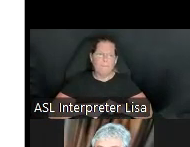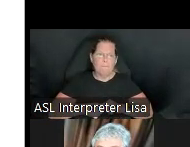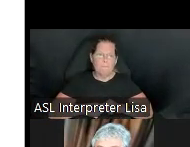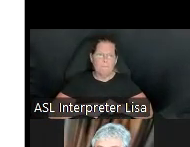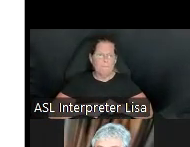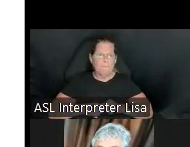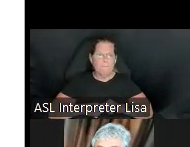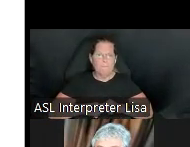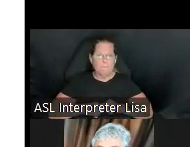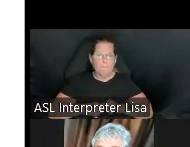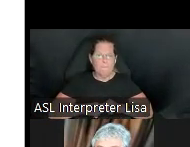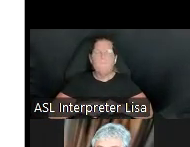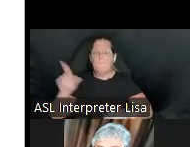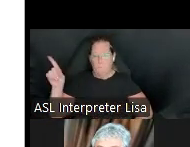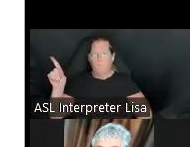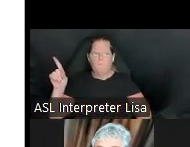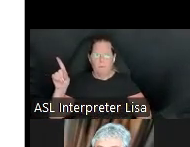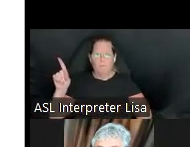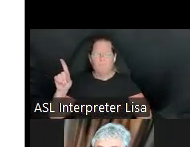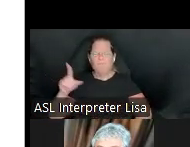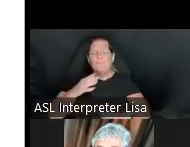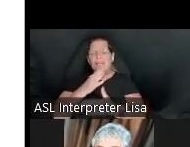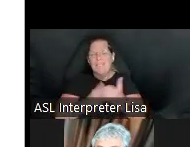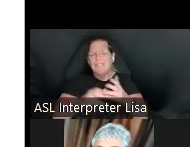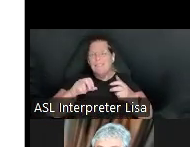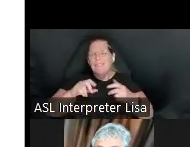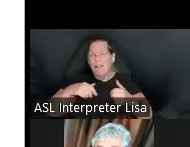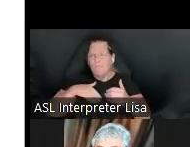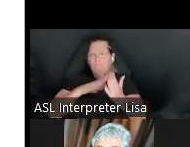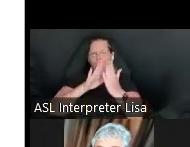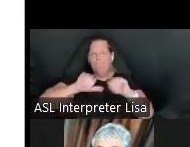So here, you can go back. Yes. So here are some of the barriers to employment.